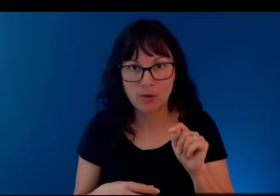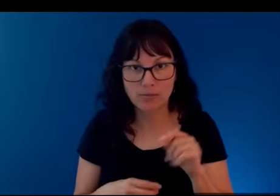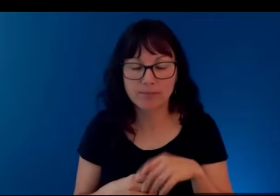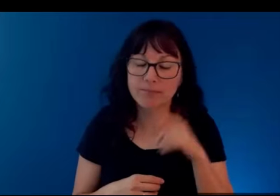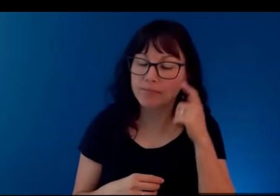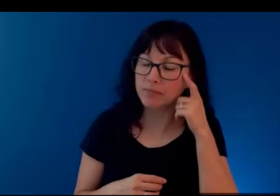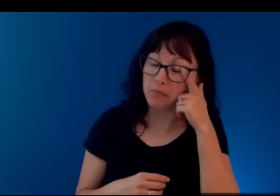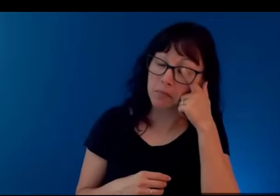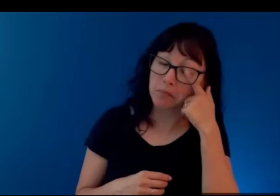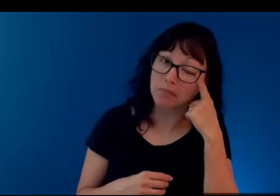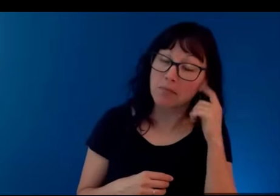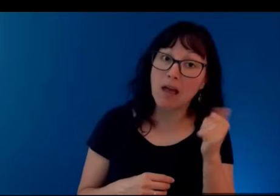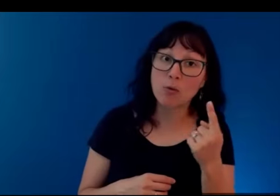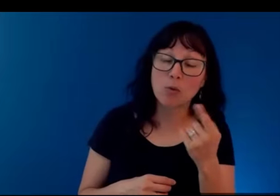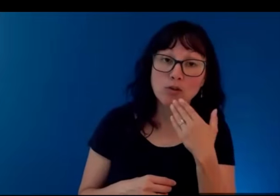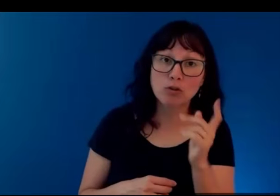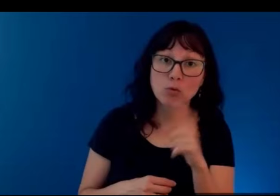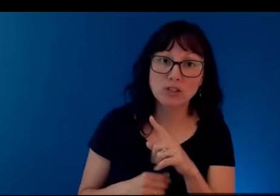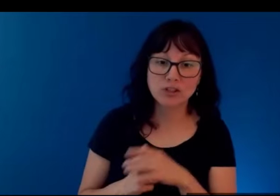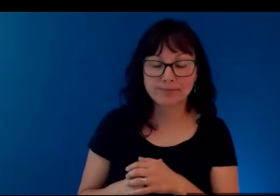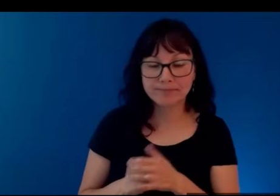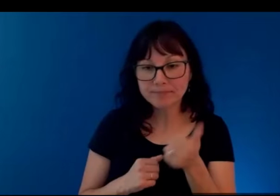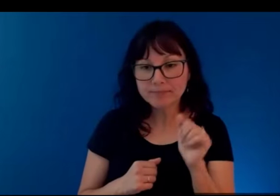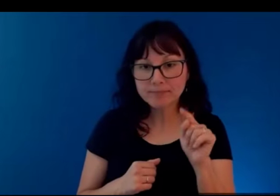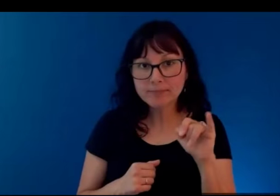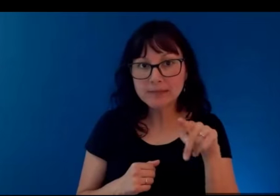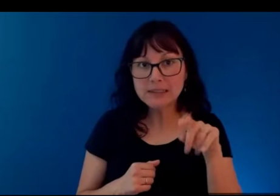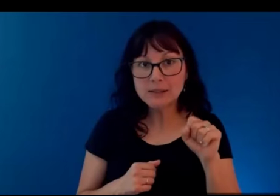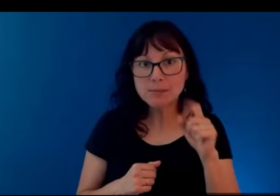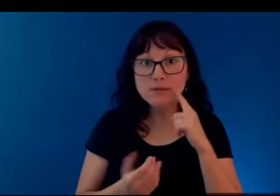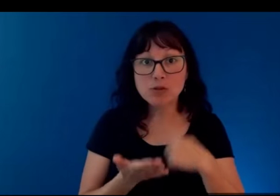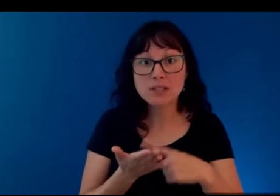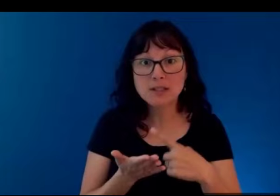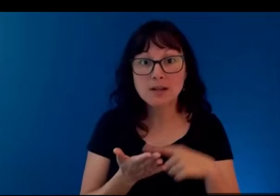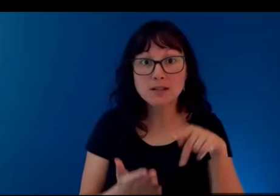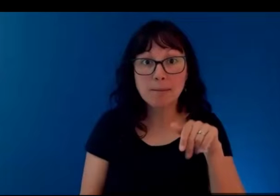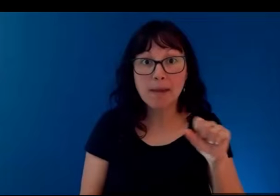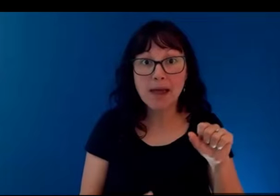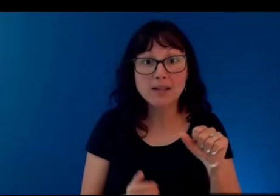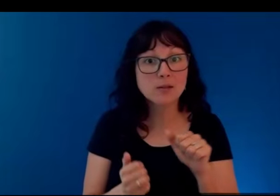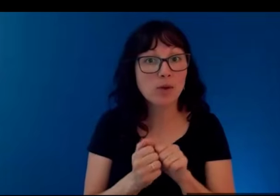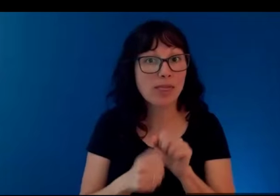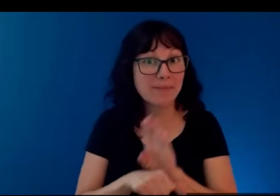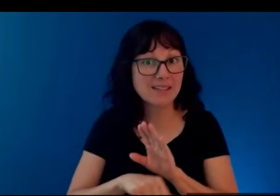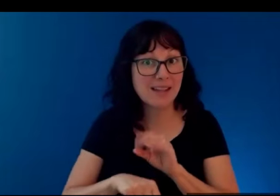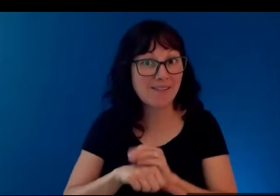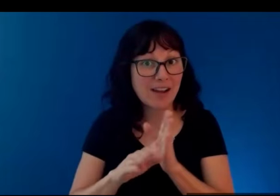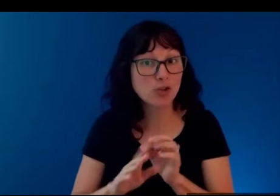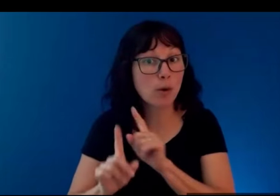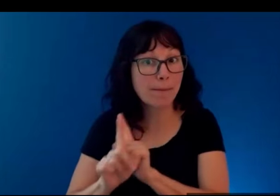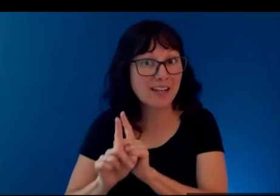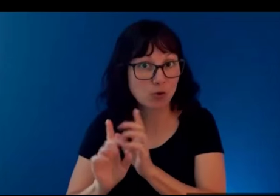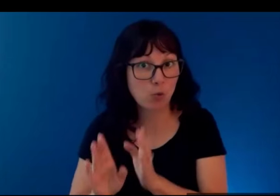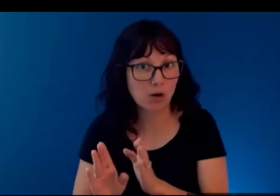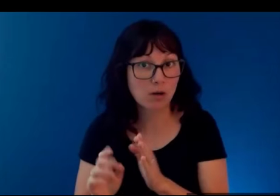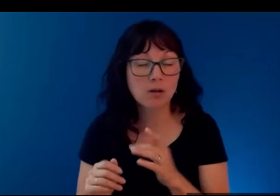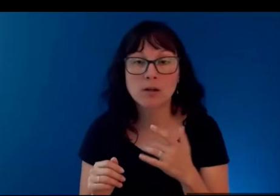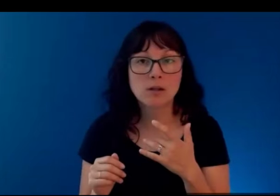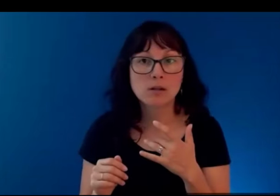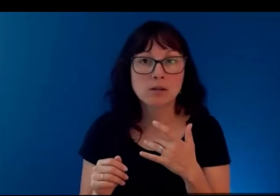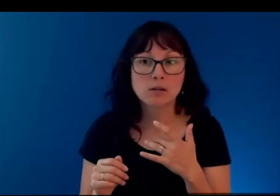here's a great question too. Any tips to discuss pests with a business advisor and mentor? They're not usually